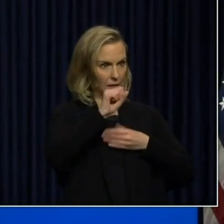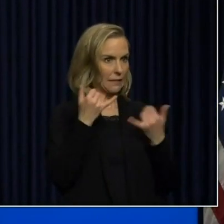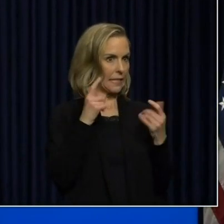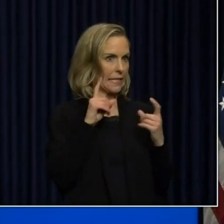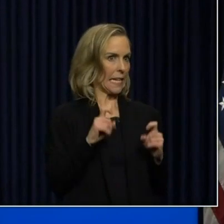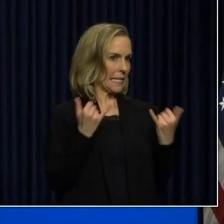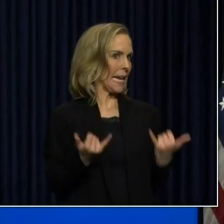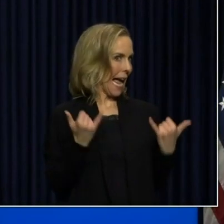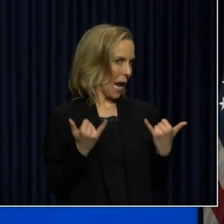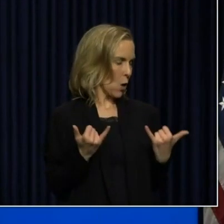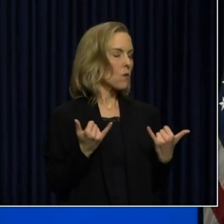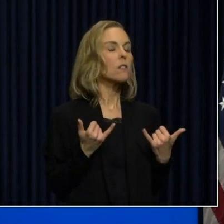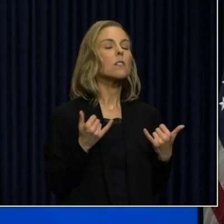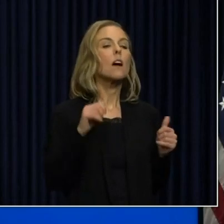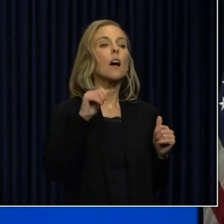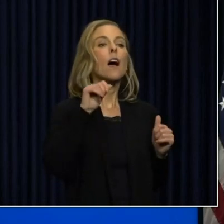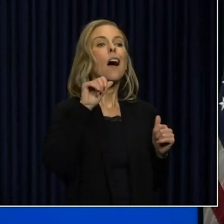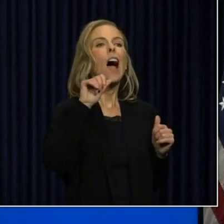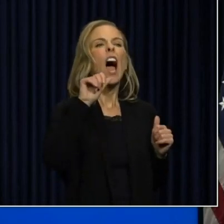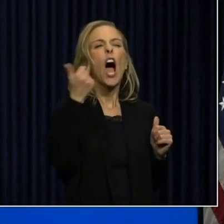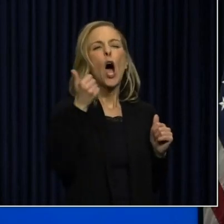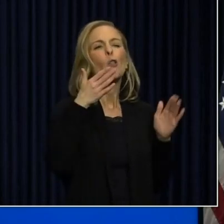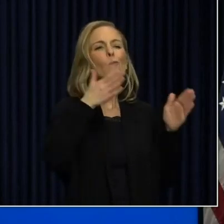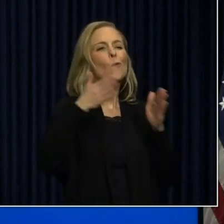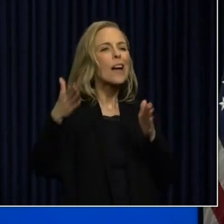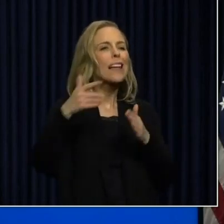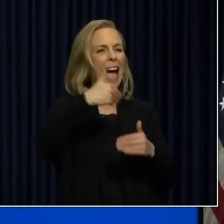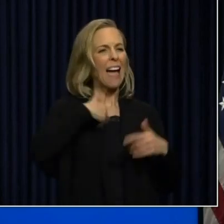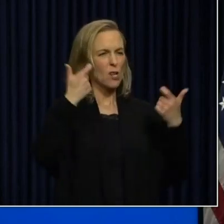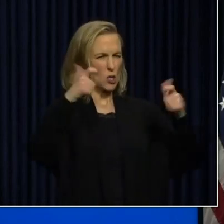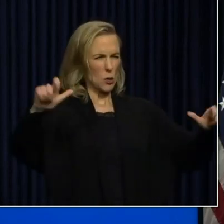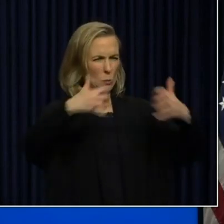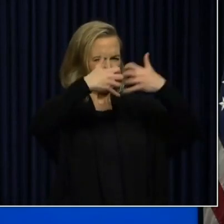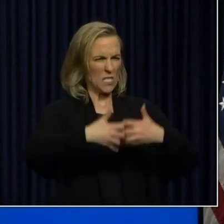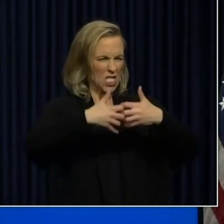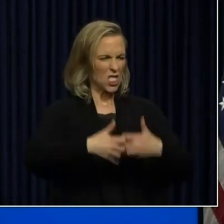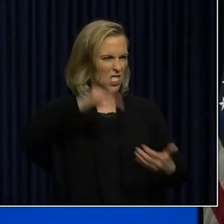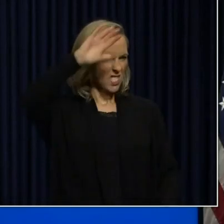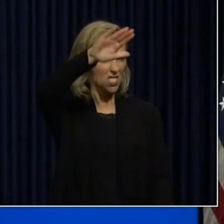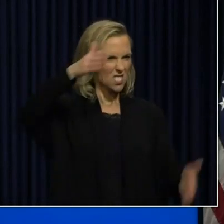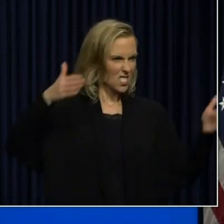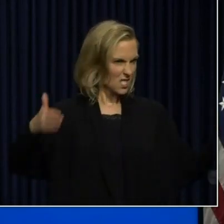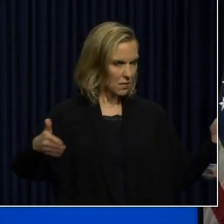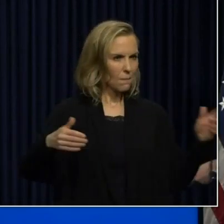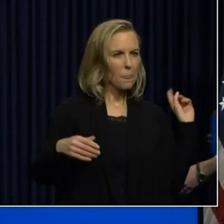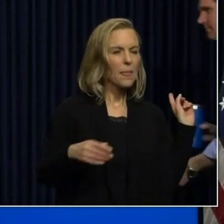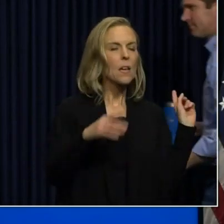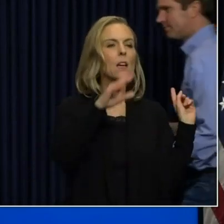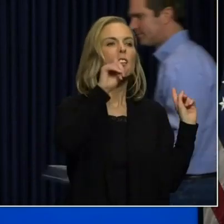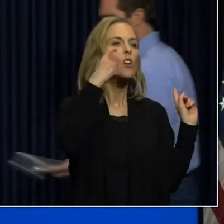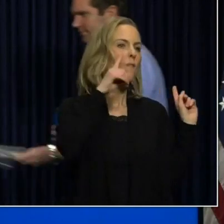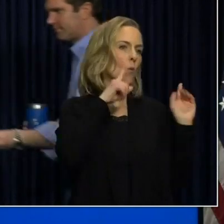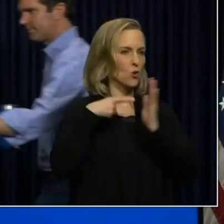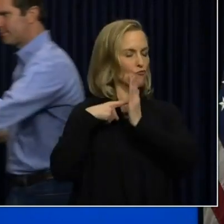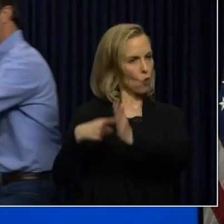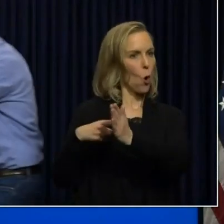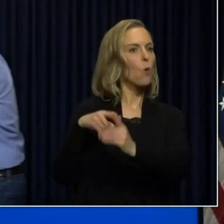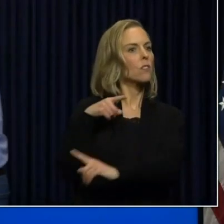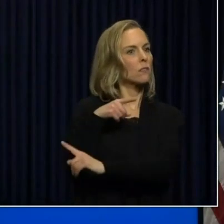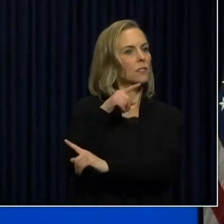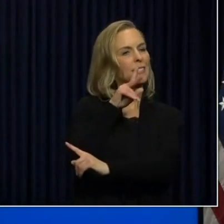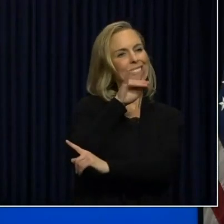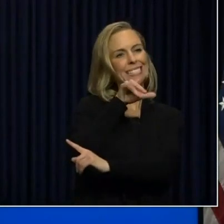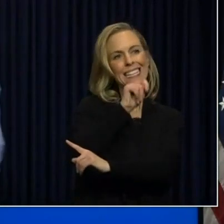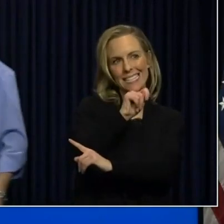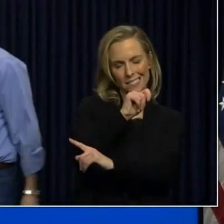now. There are ways that require a larger machine to do it. Yep, and the governor's got the collection kit here. So there are ways that we use,